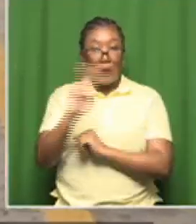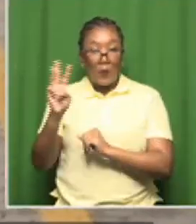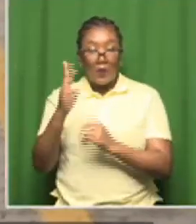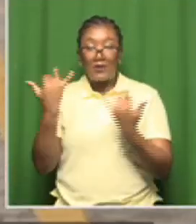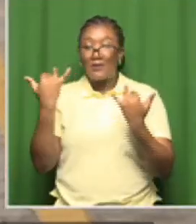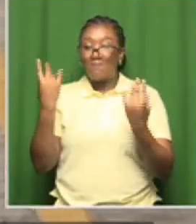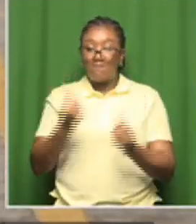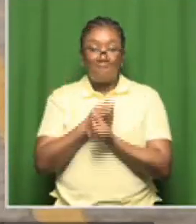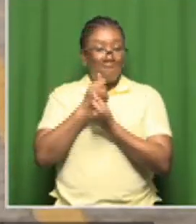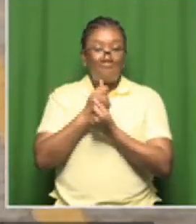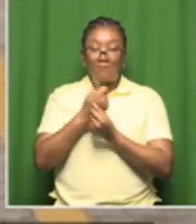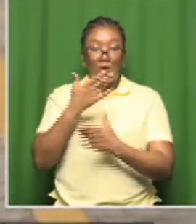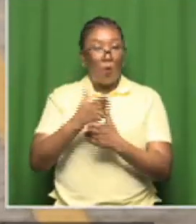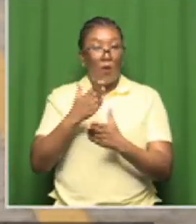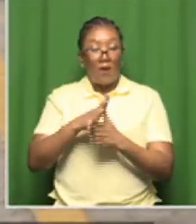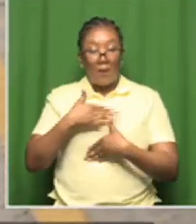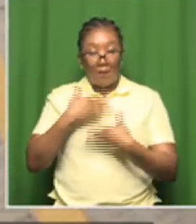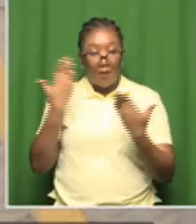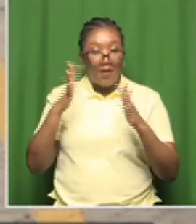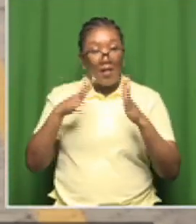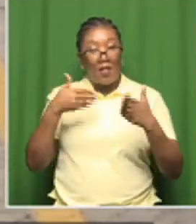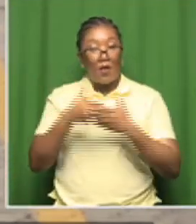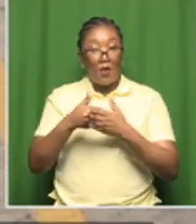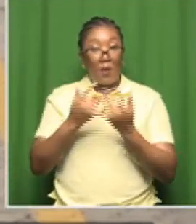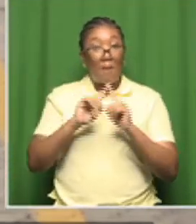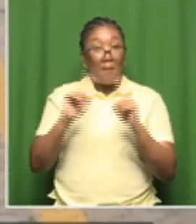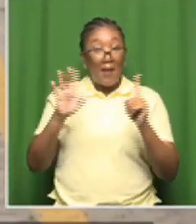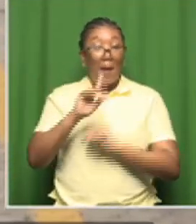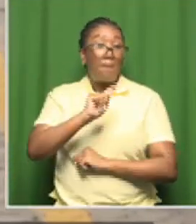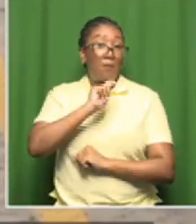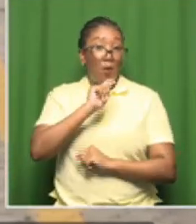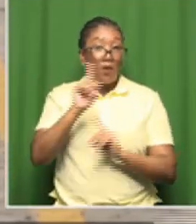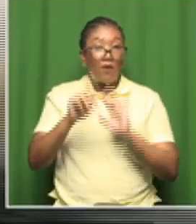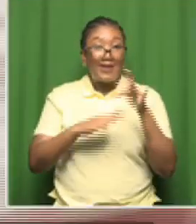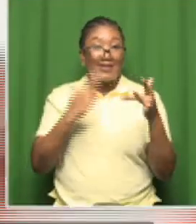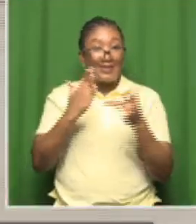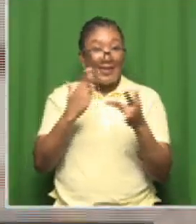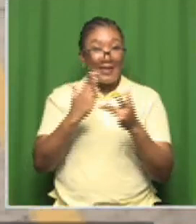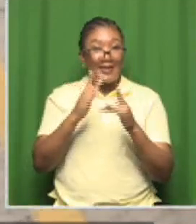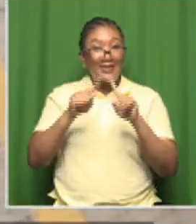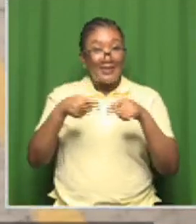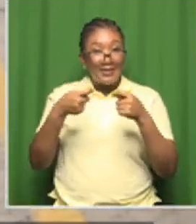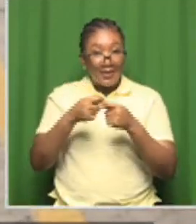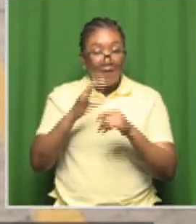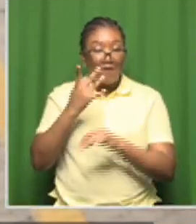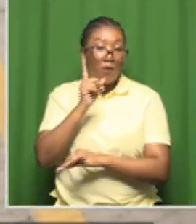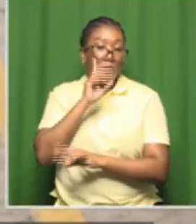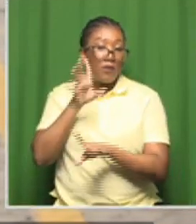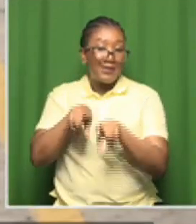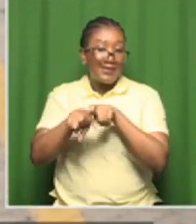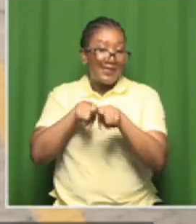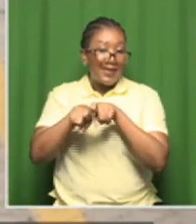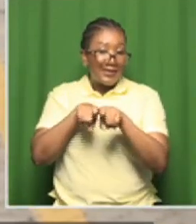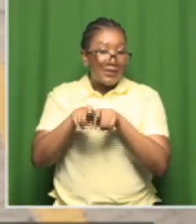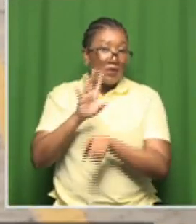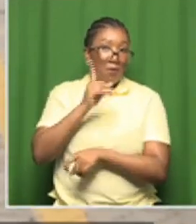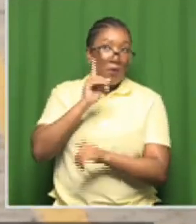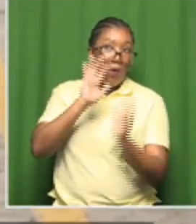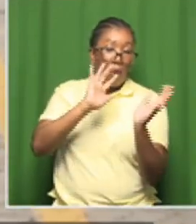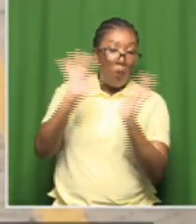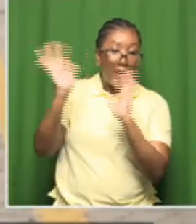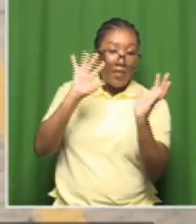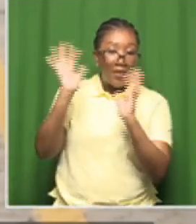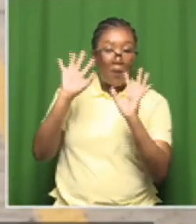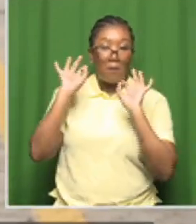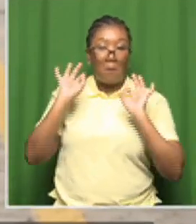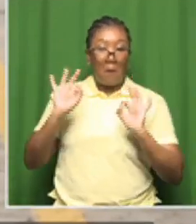operate. So first things that we do in the morning, our technical team comes in and they do test strips, just to ensure that